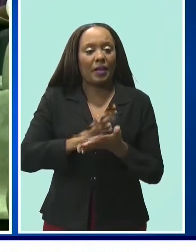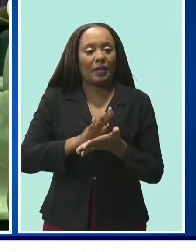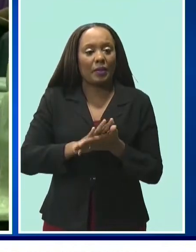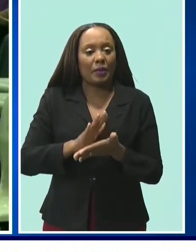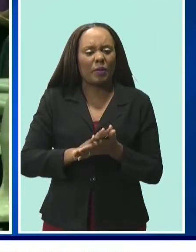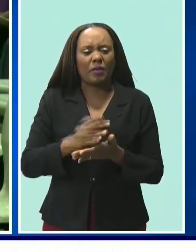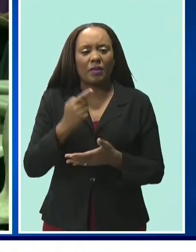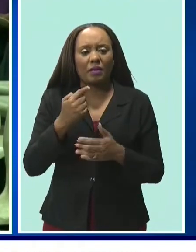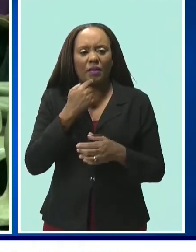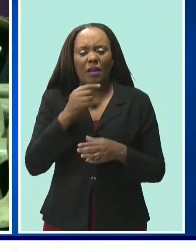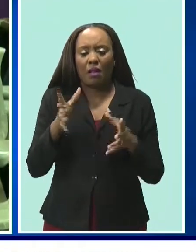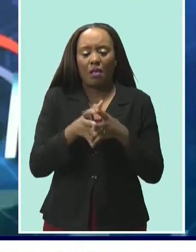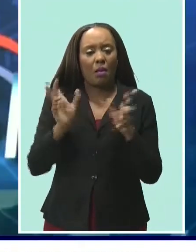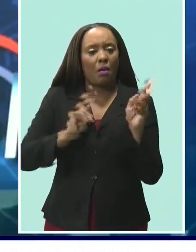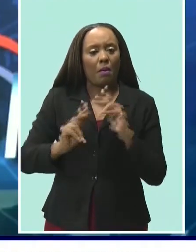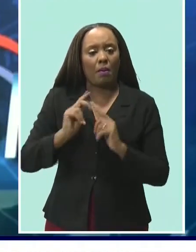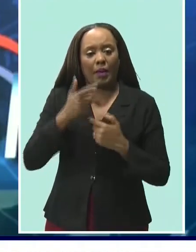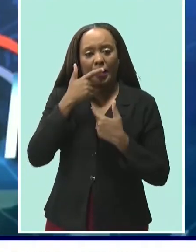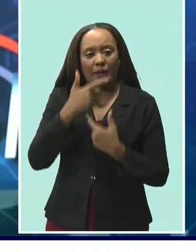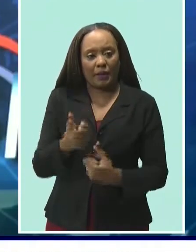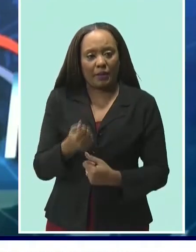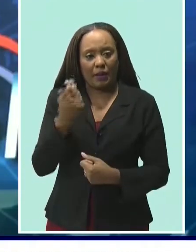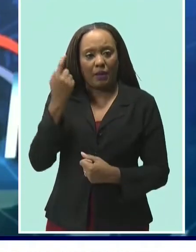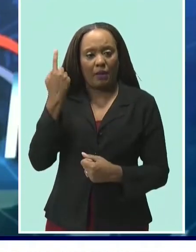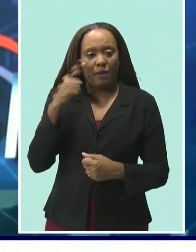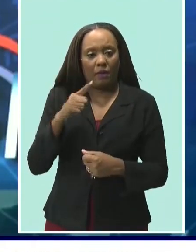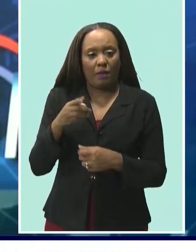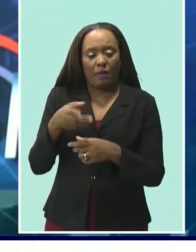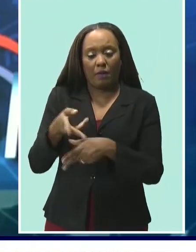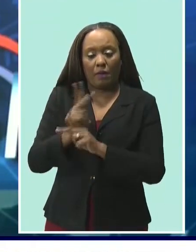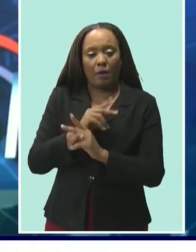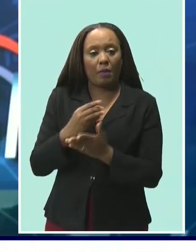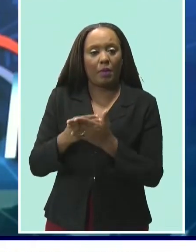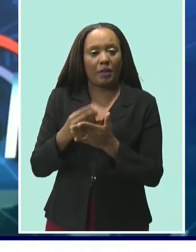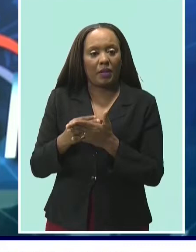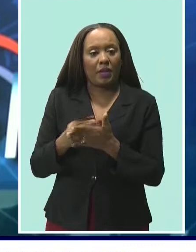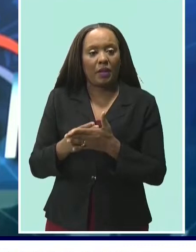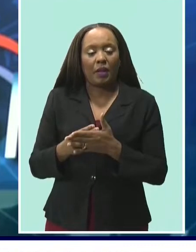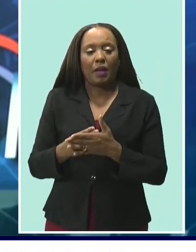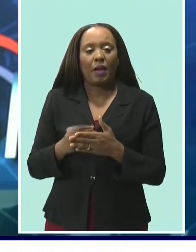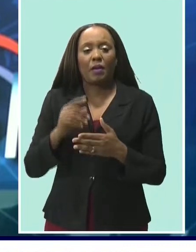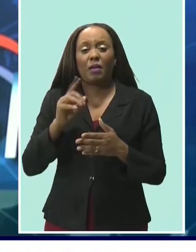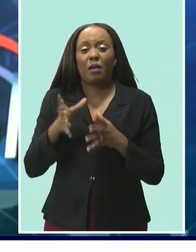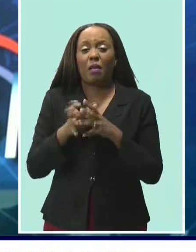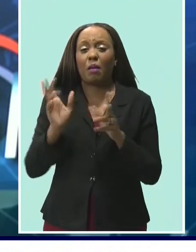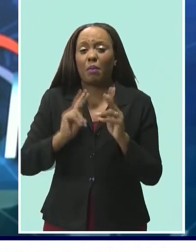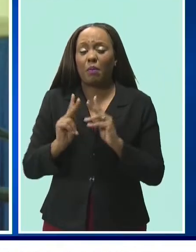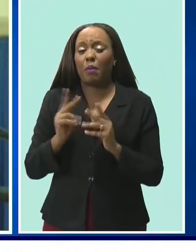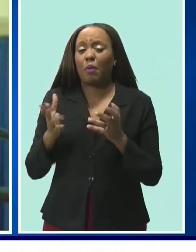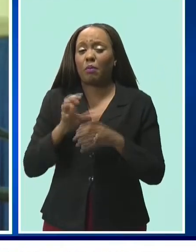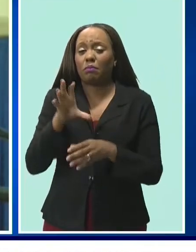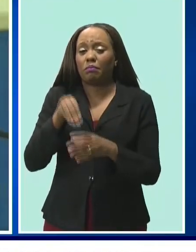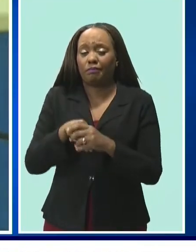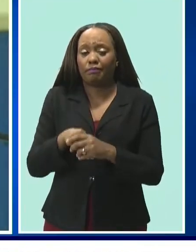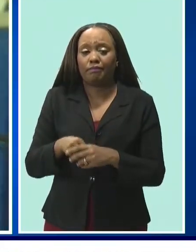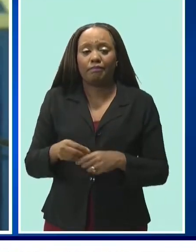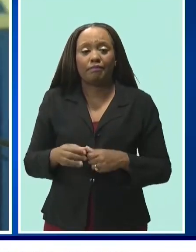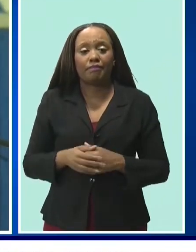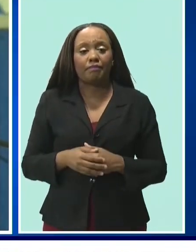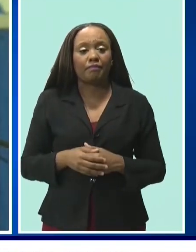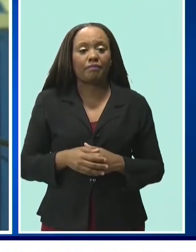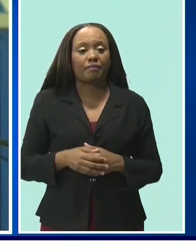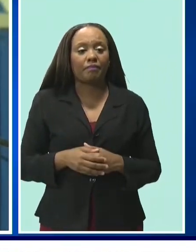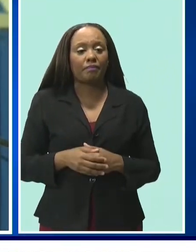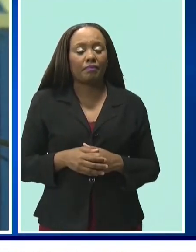that interest in the trust fund, which was established in November 2018, continues to be high. To date, we would